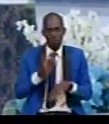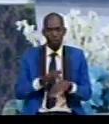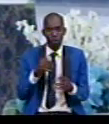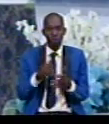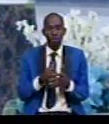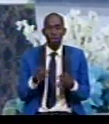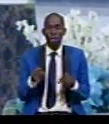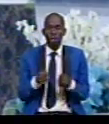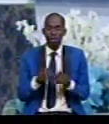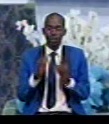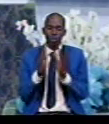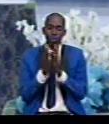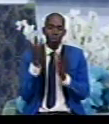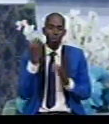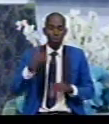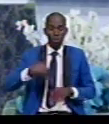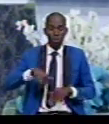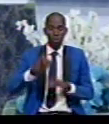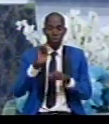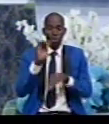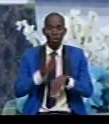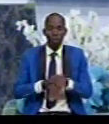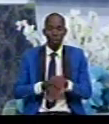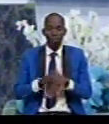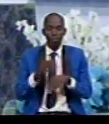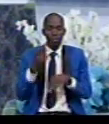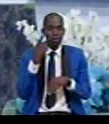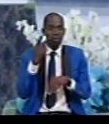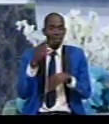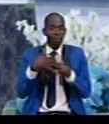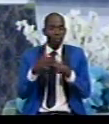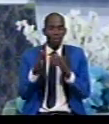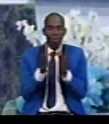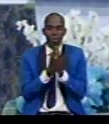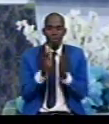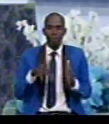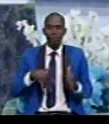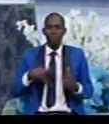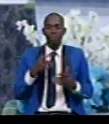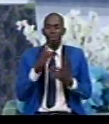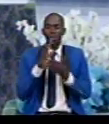going on. Lo, after the prayer, I felt relief.